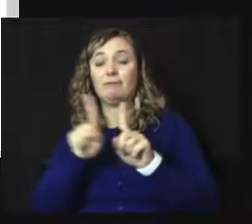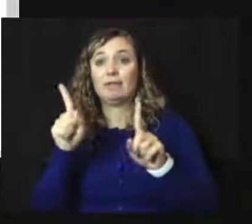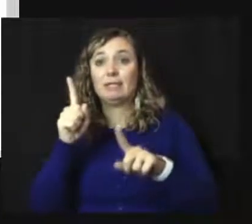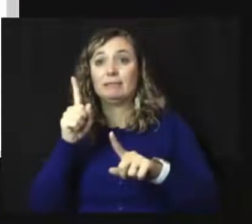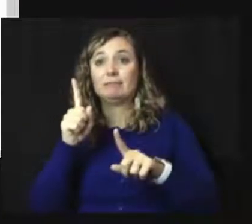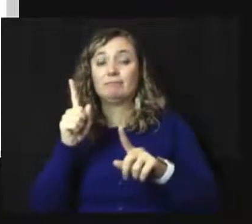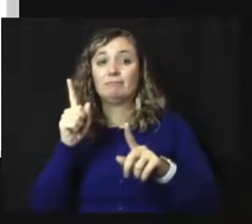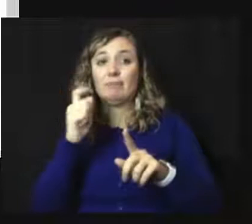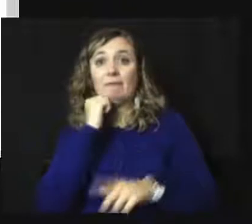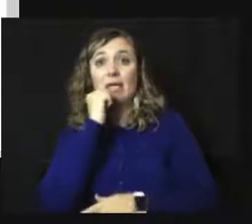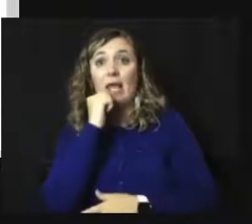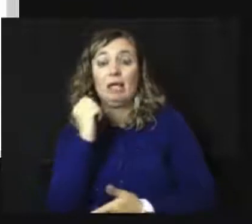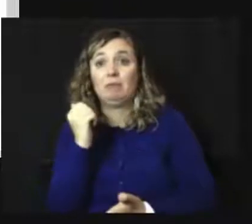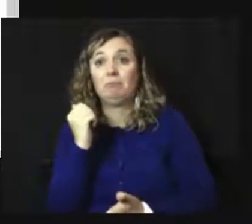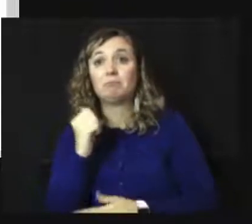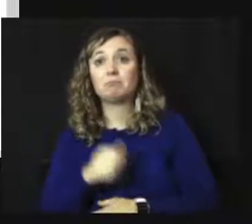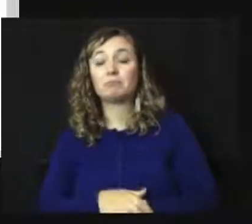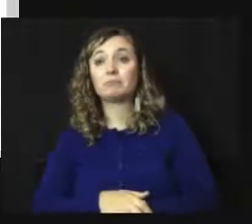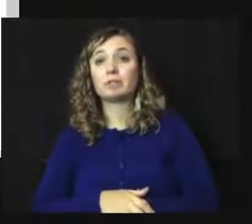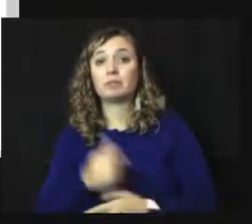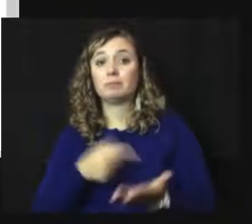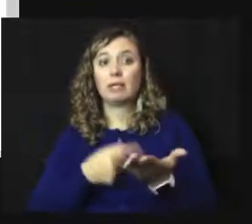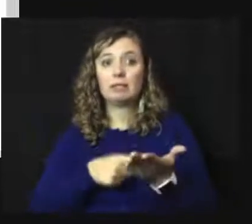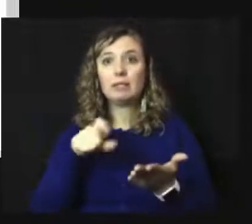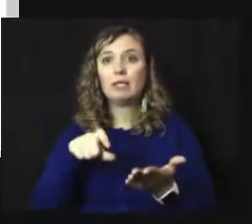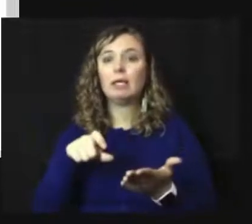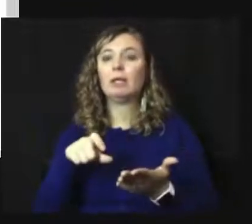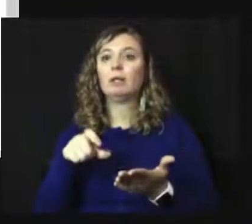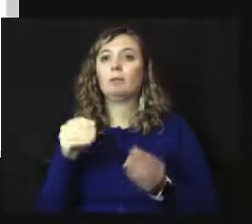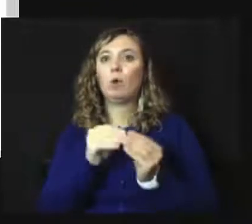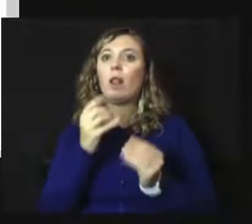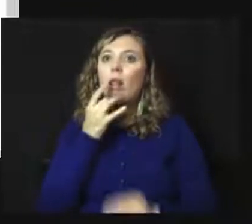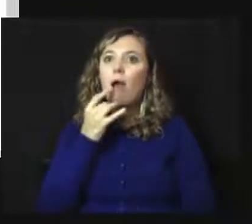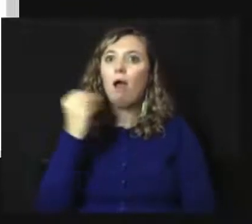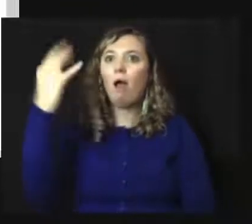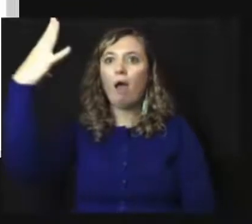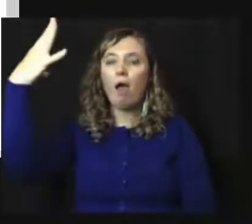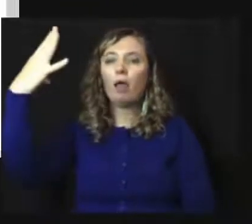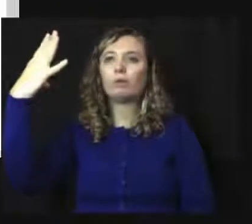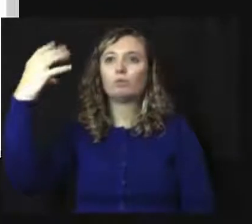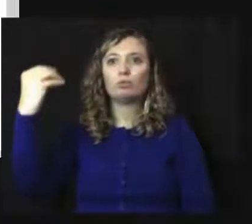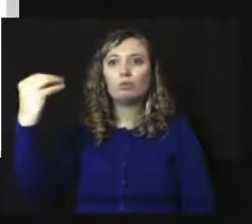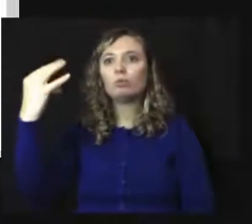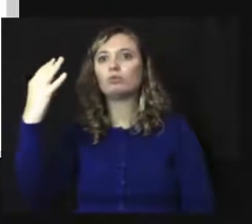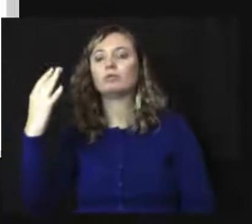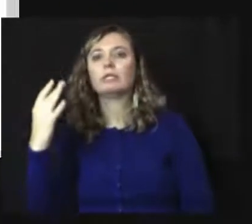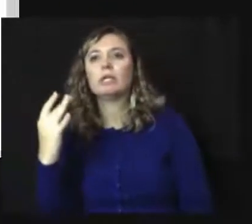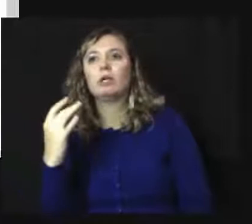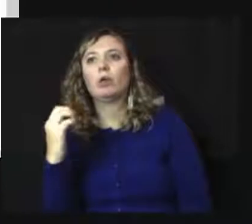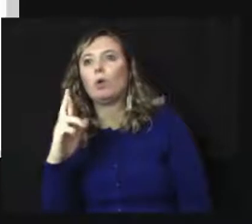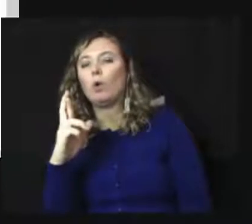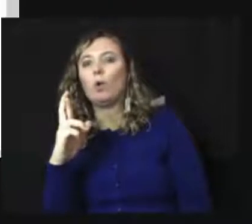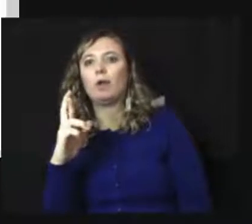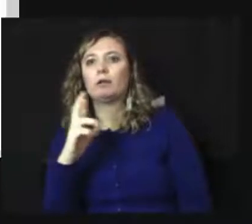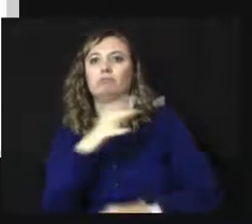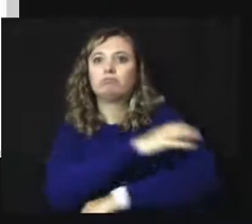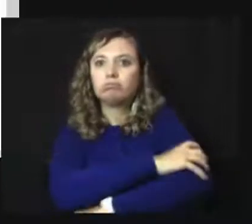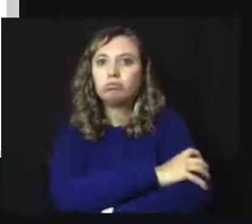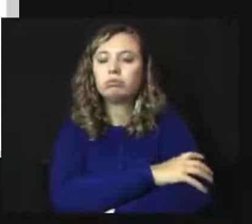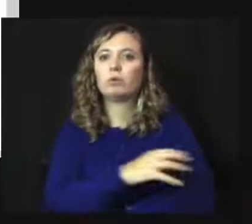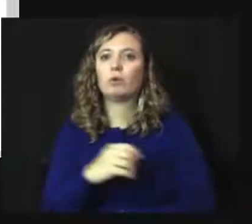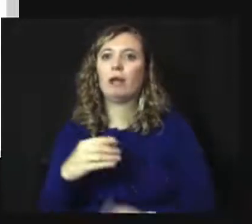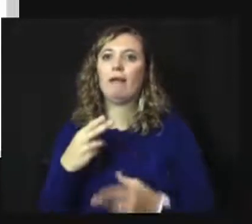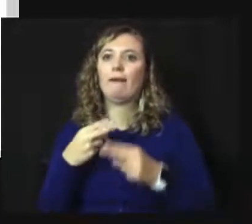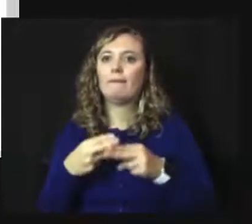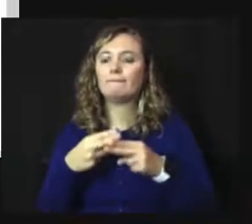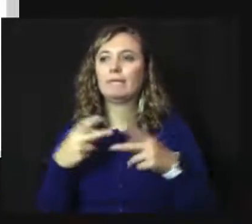light sensory activity, and sometimes I feel vastly understimulated and I need really, really heavy, like I need to be